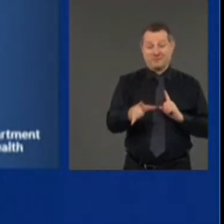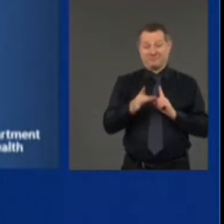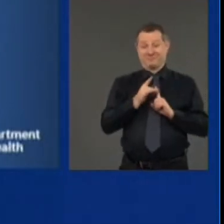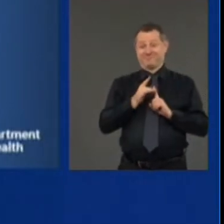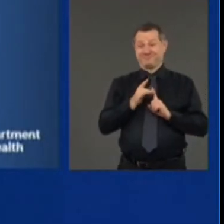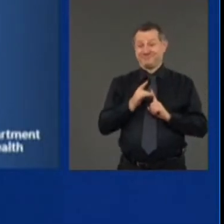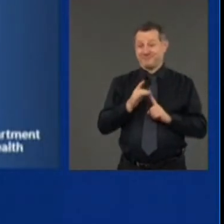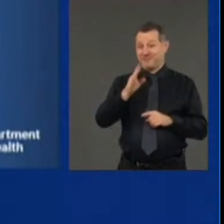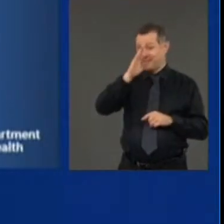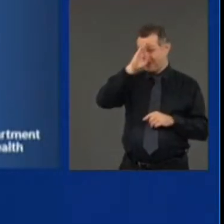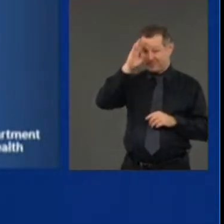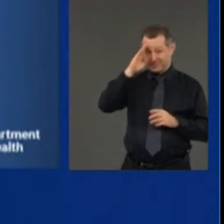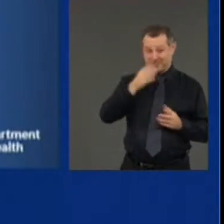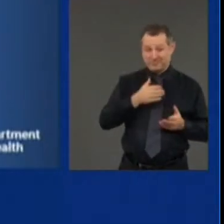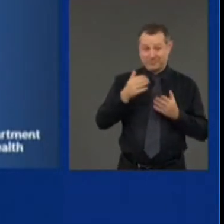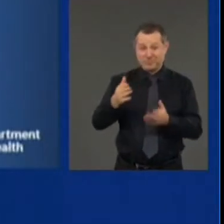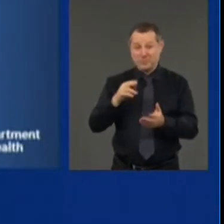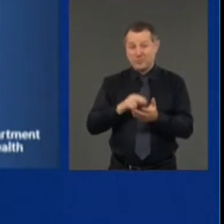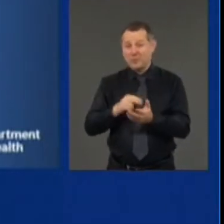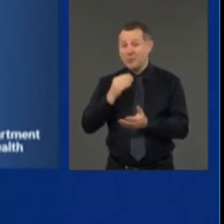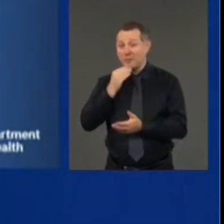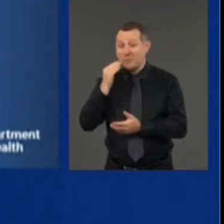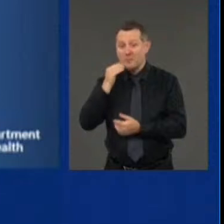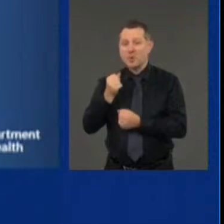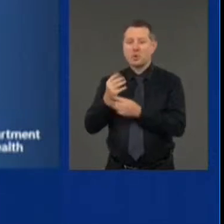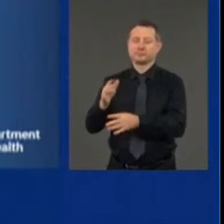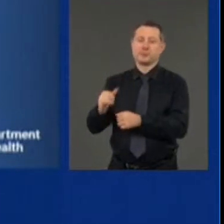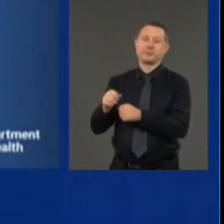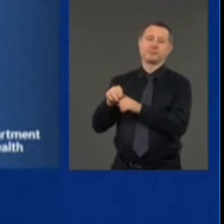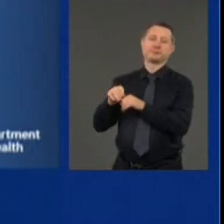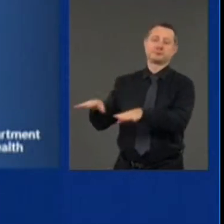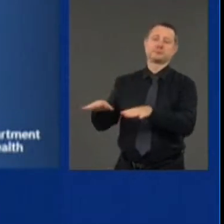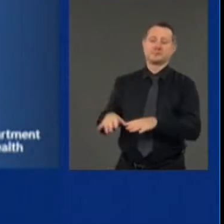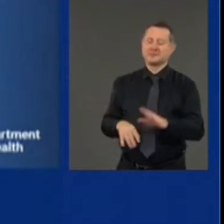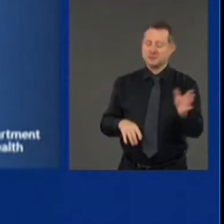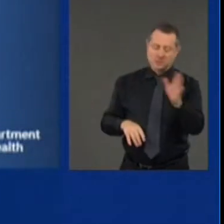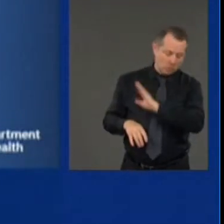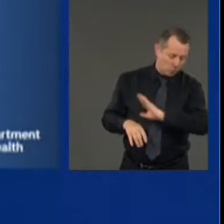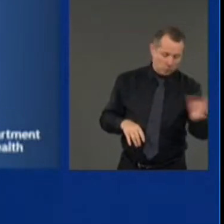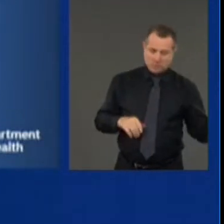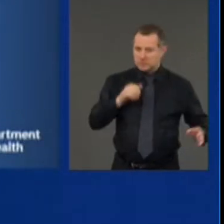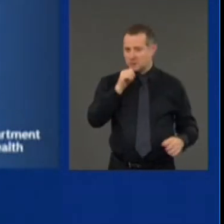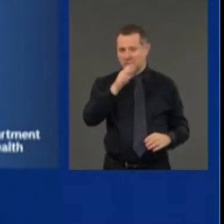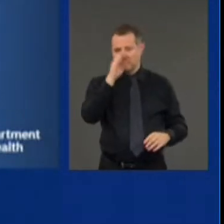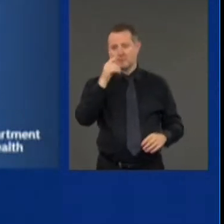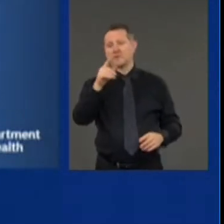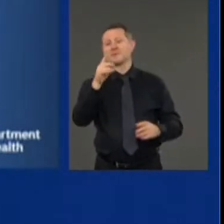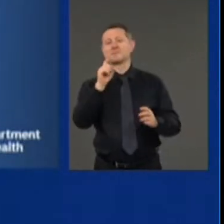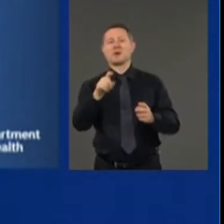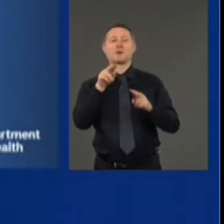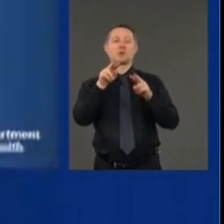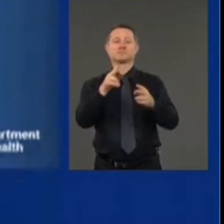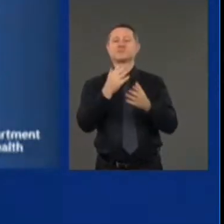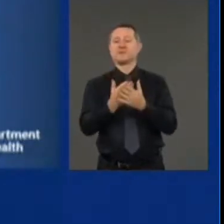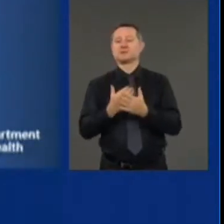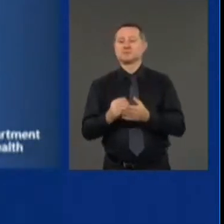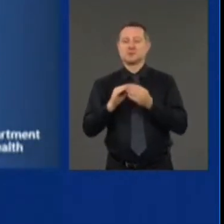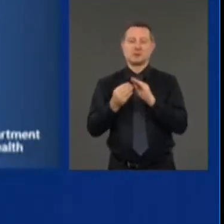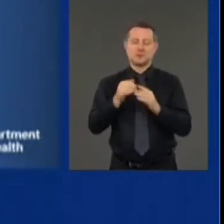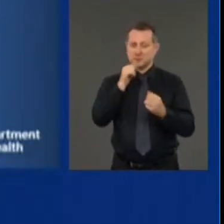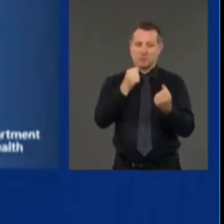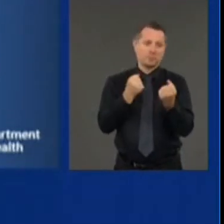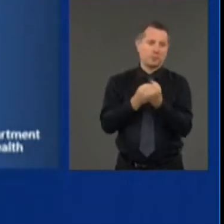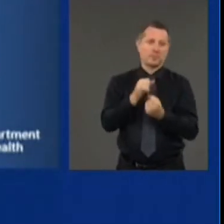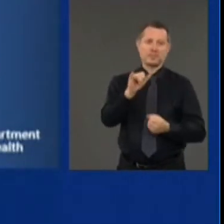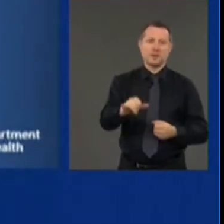to the nursing home. But what we have to be is objective, and the data does not support that. The